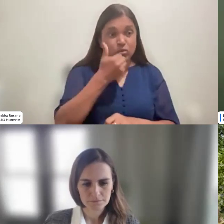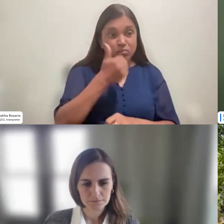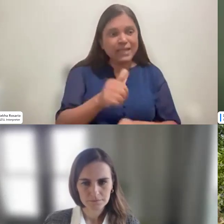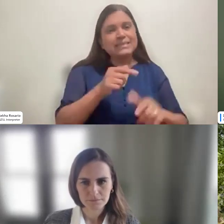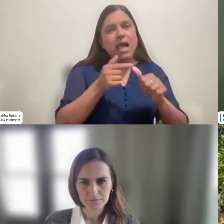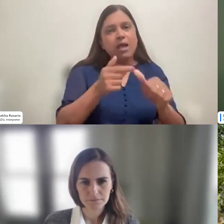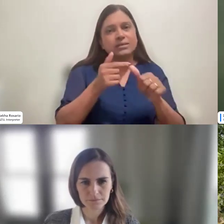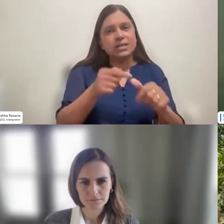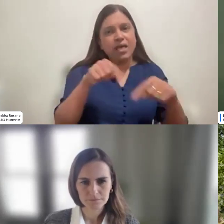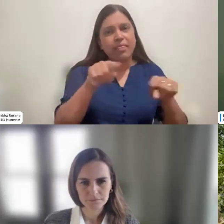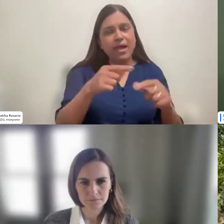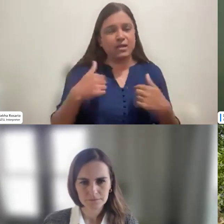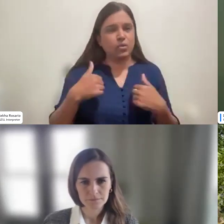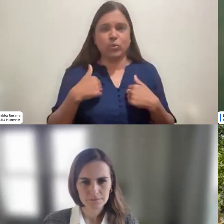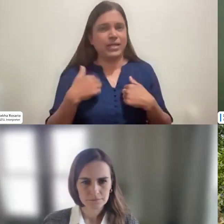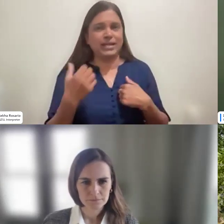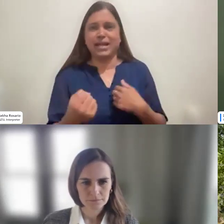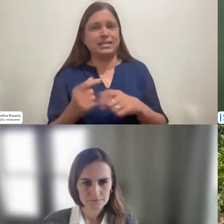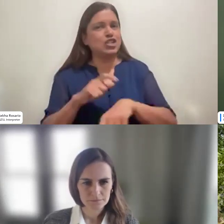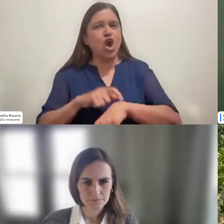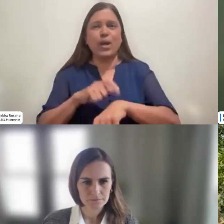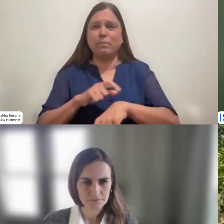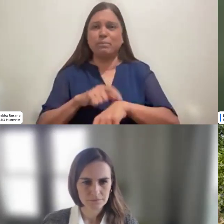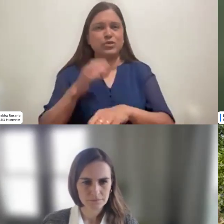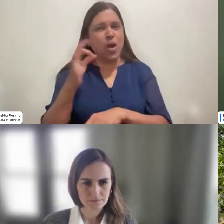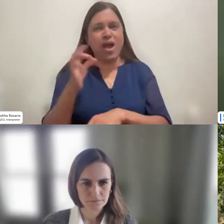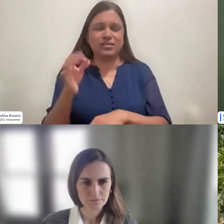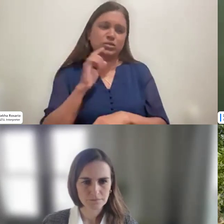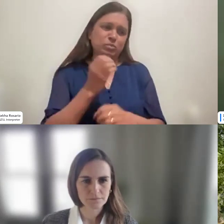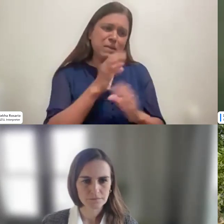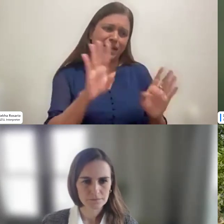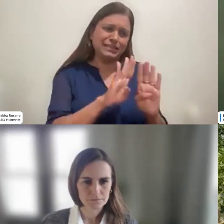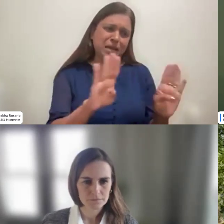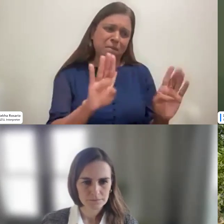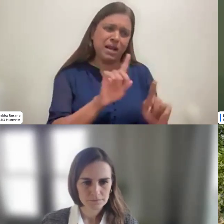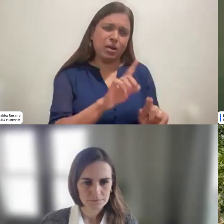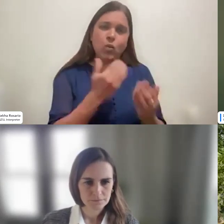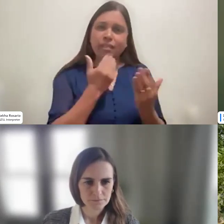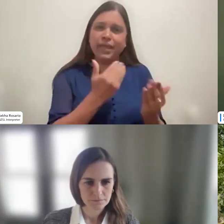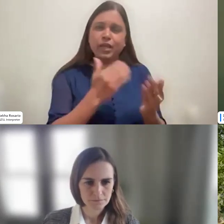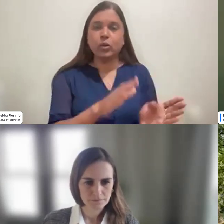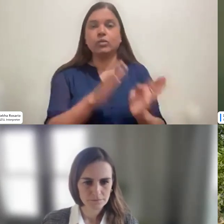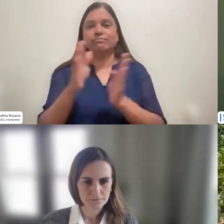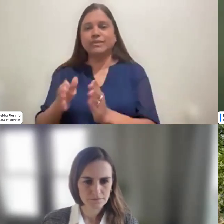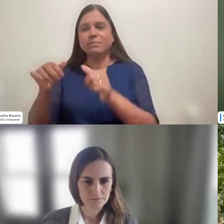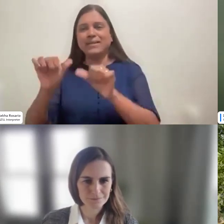to ask, that would be amazing. Okay, moving on to